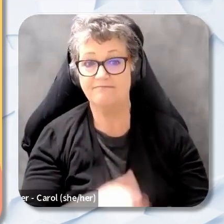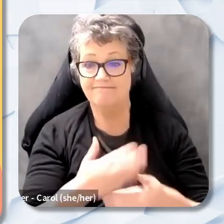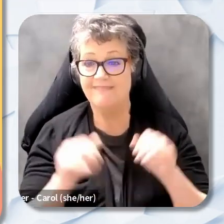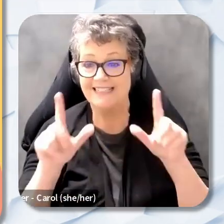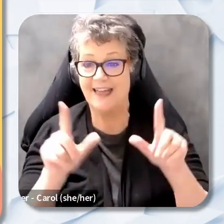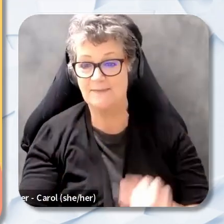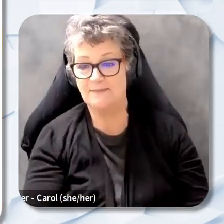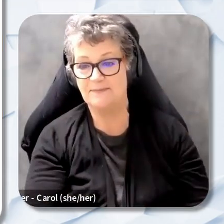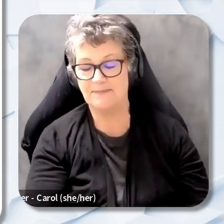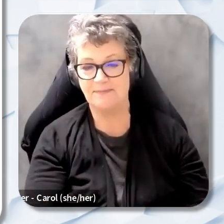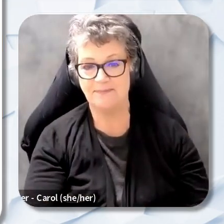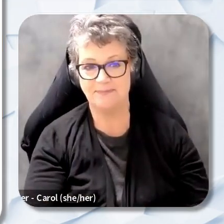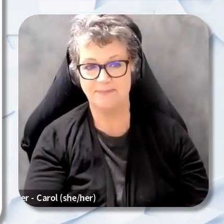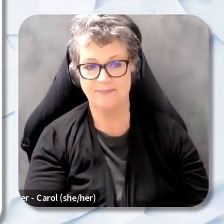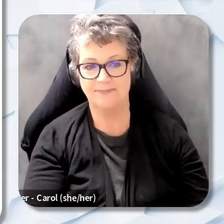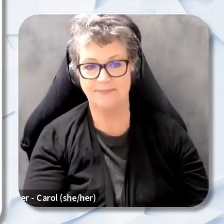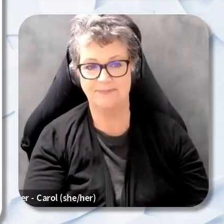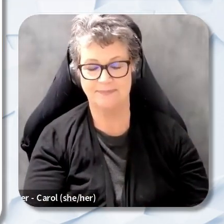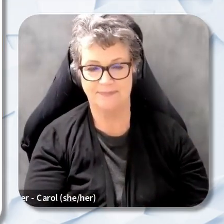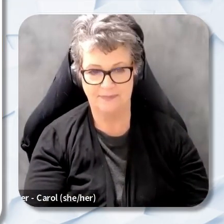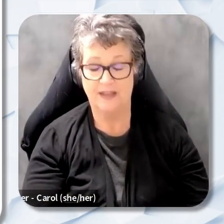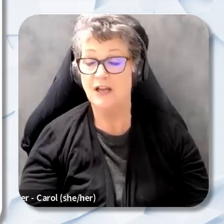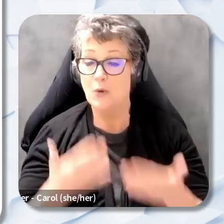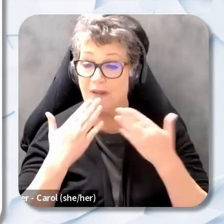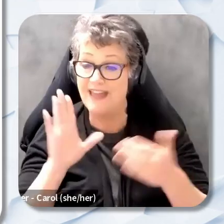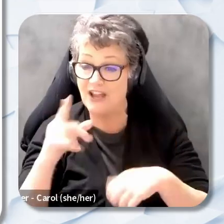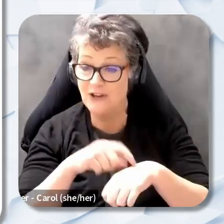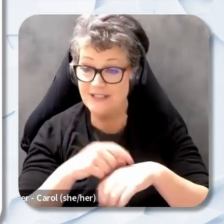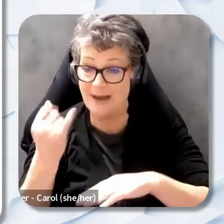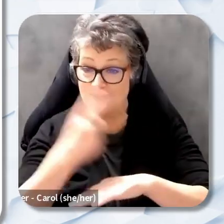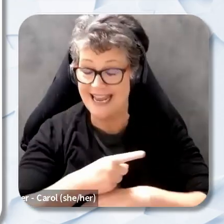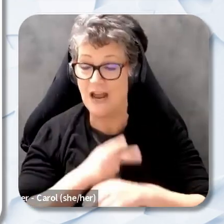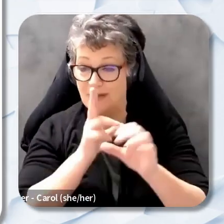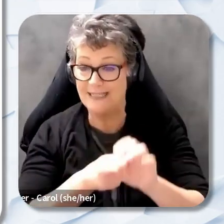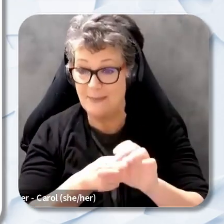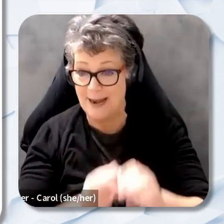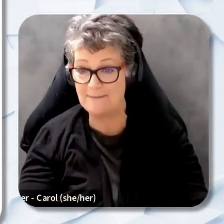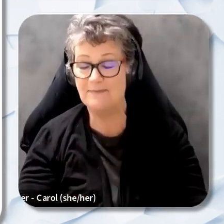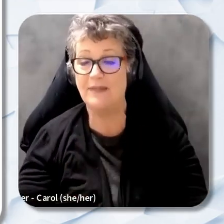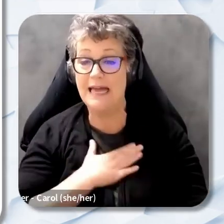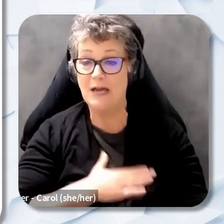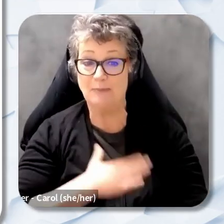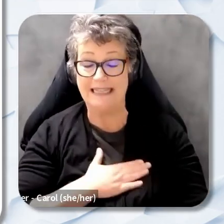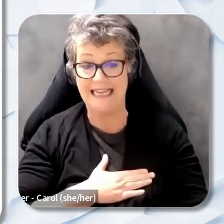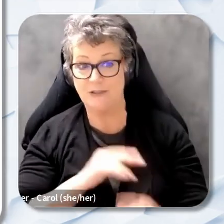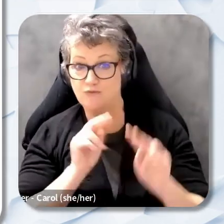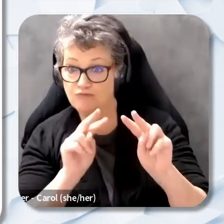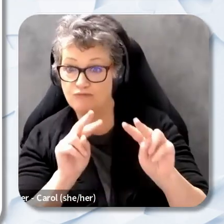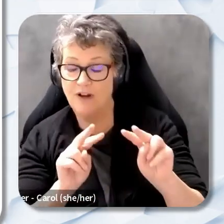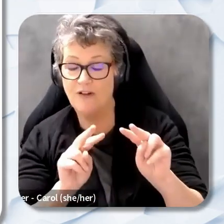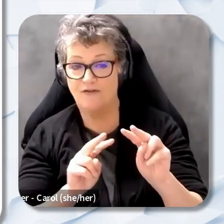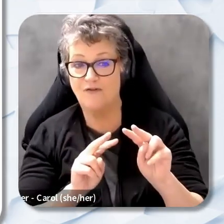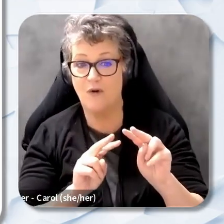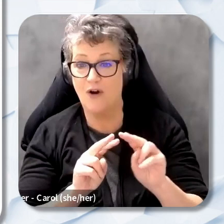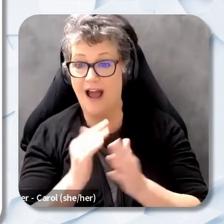slide, please. So we thank you for your time and participation today. Please be on the lookout for a